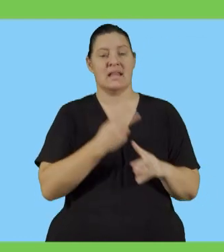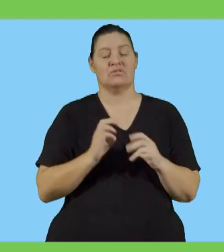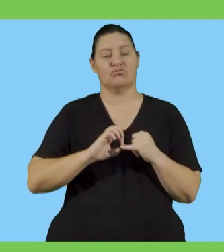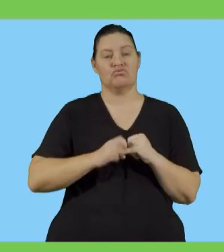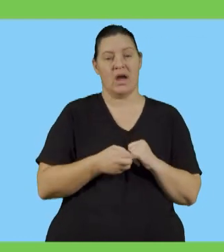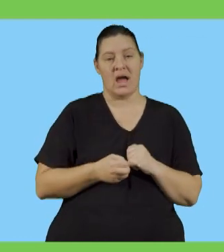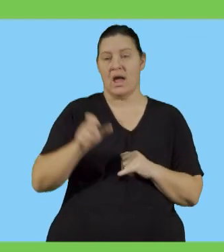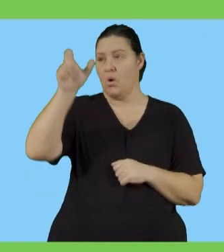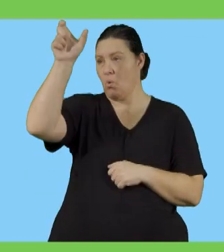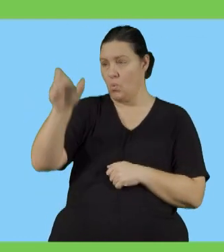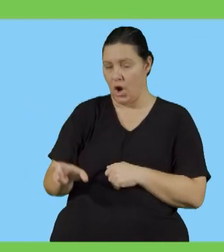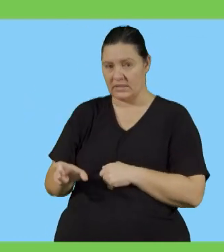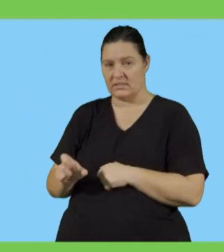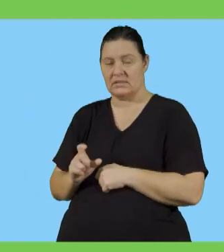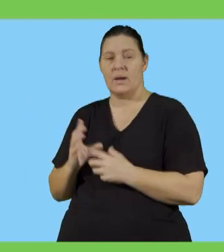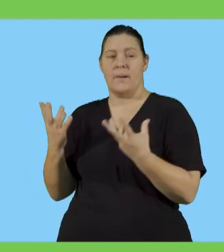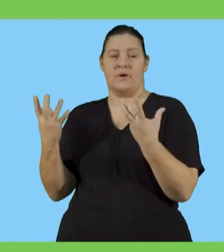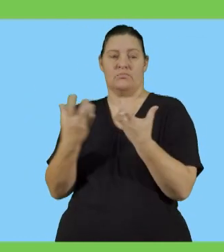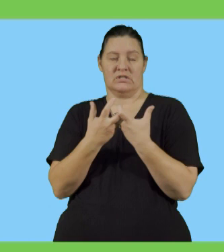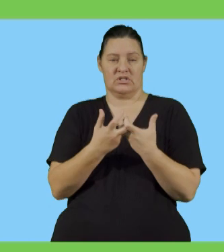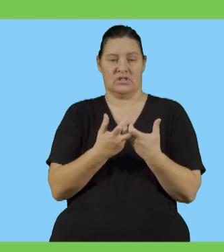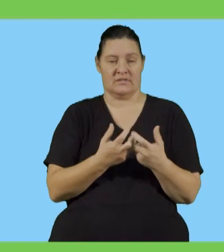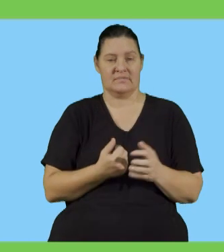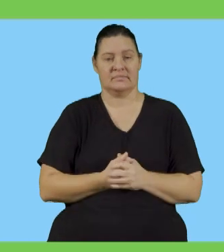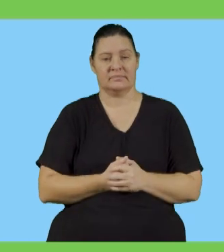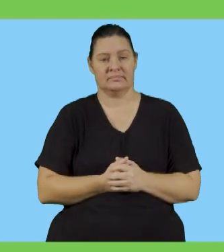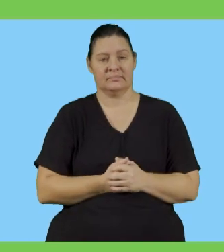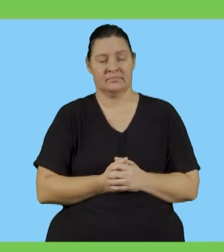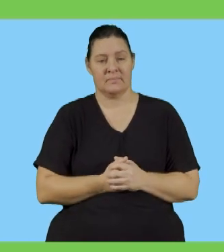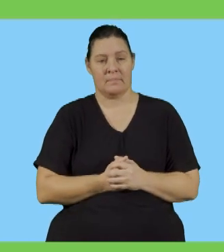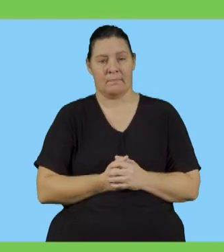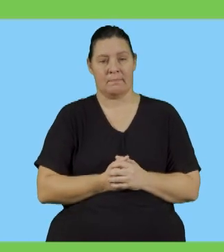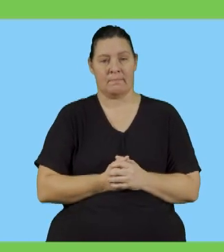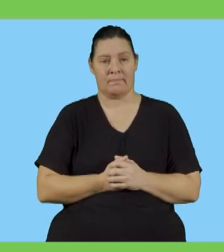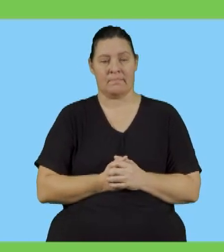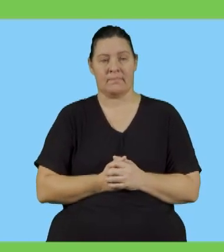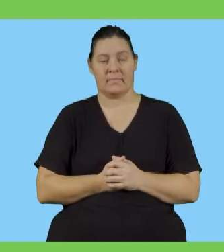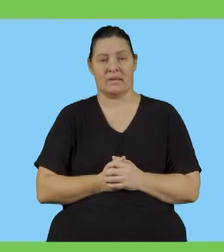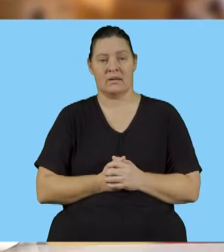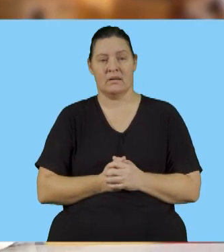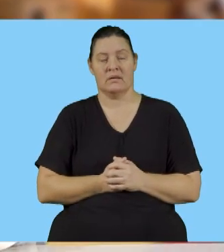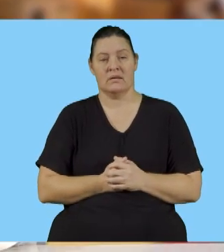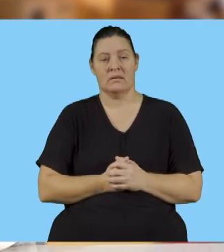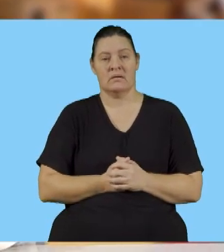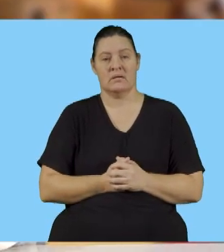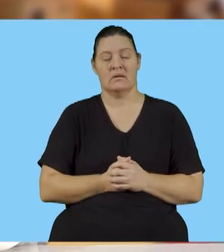and find a word that is suitable from column B and then fit it with column A. But then